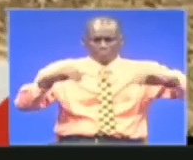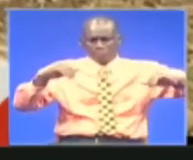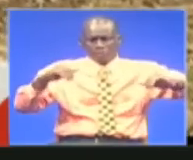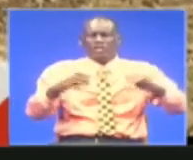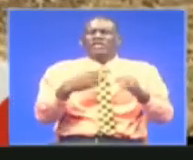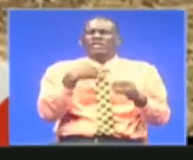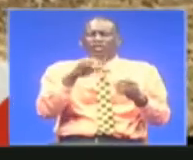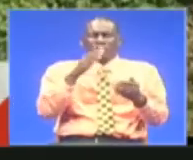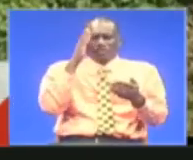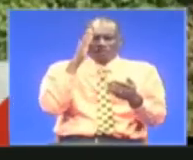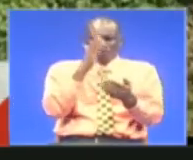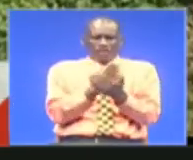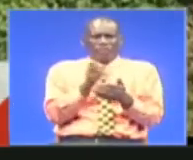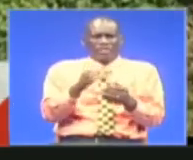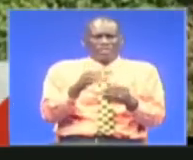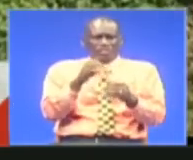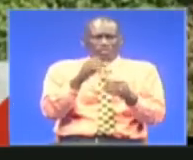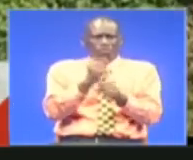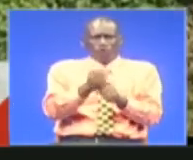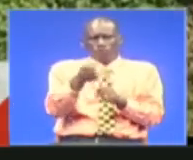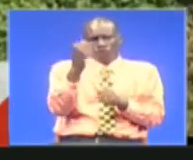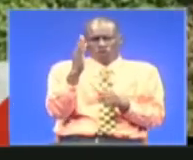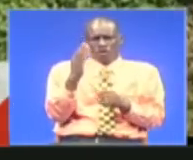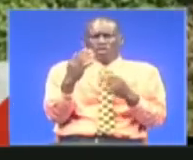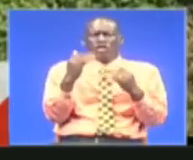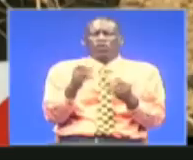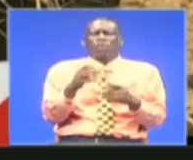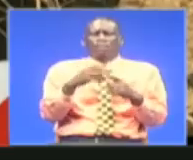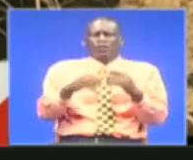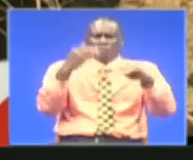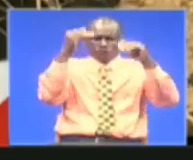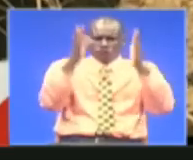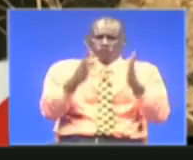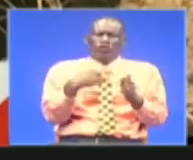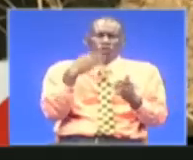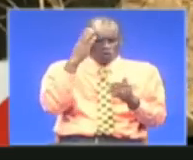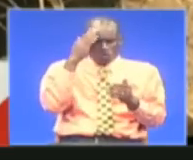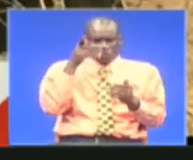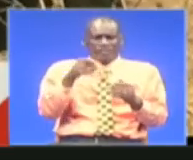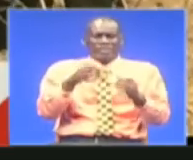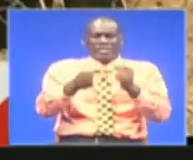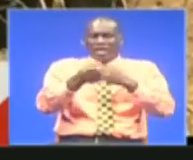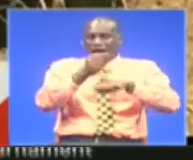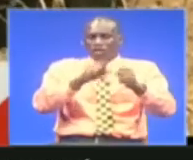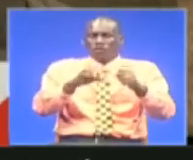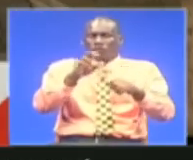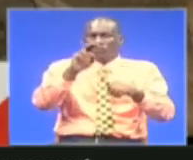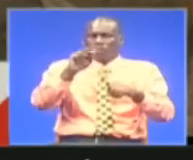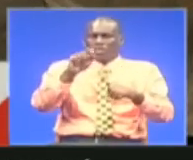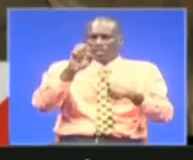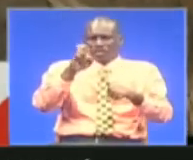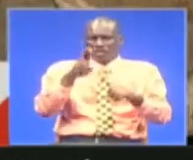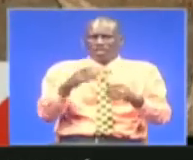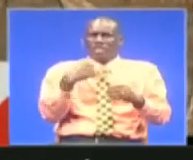However, experts see it as a force of nature, many years in the making. All this activity slowly happening deep in the earth every single